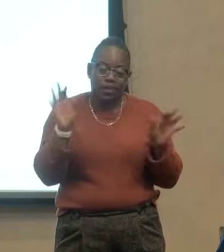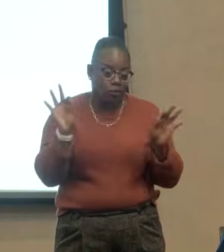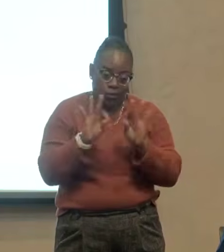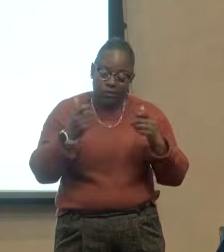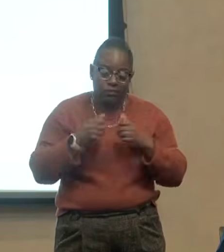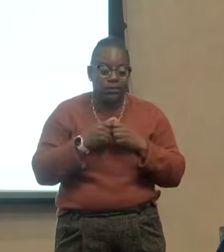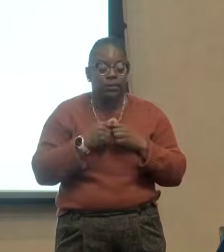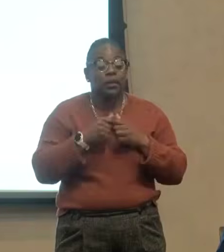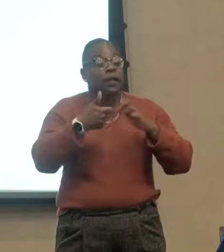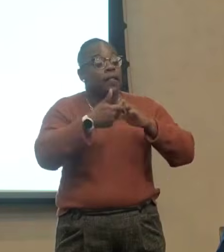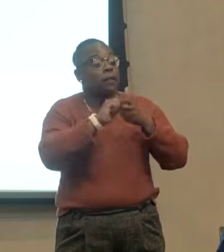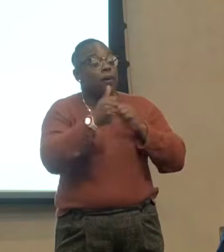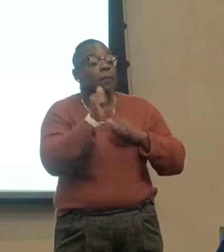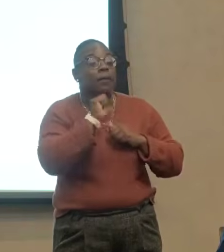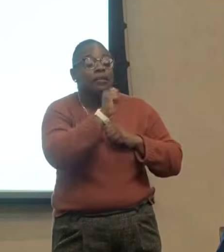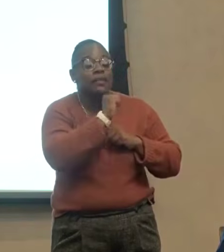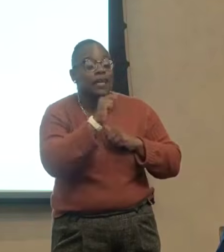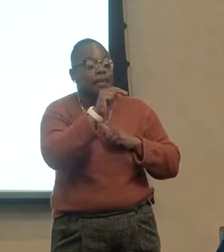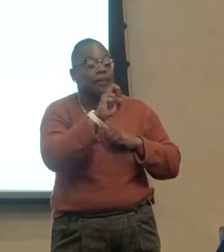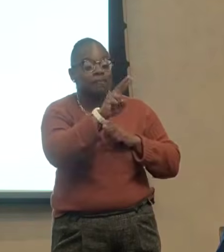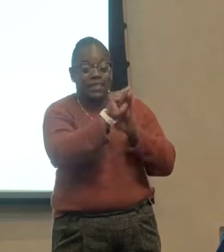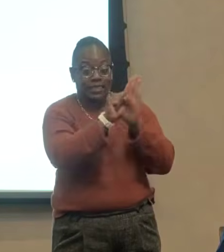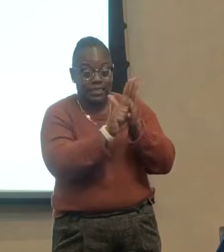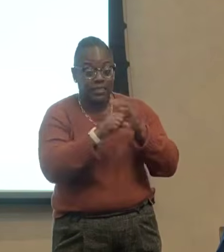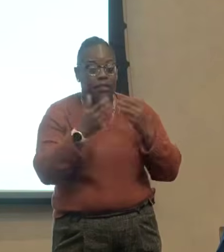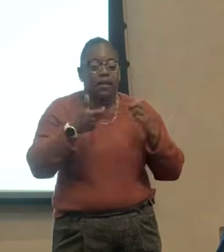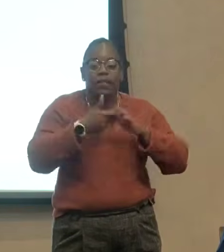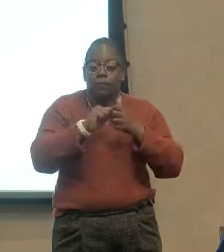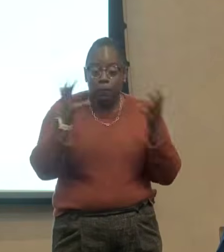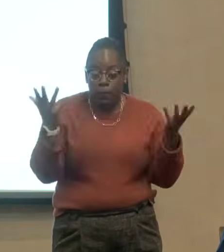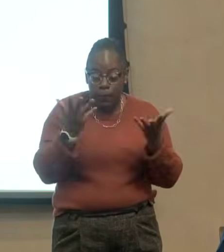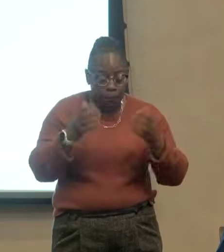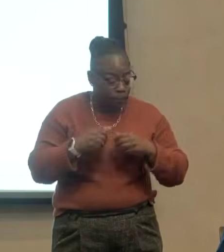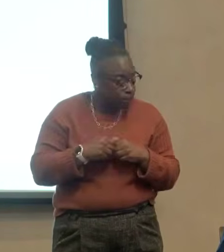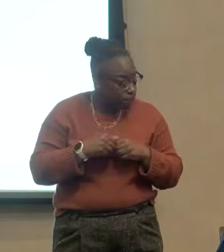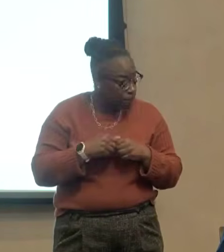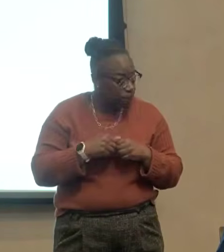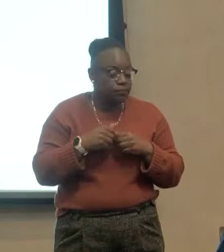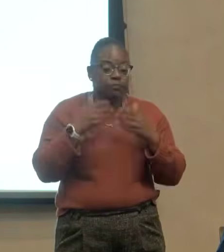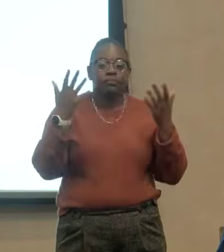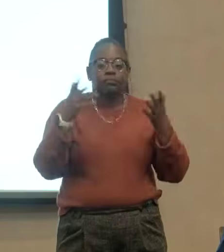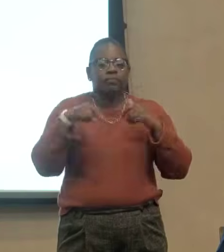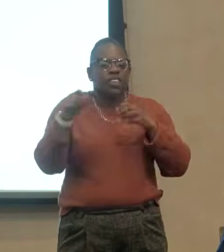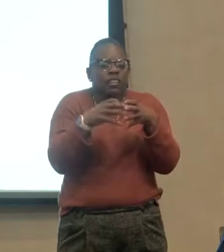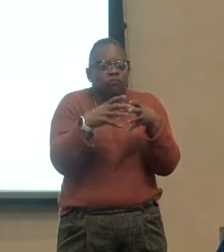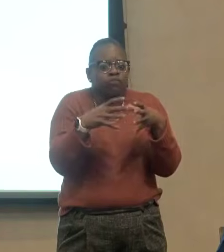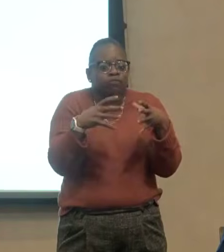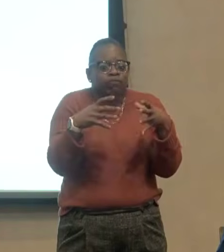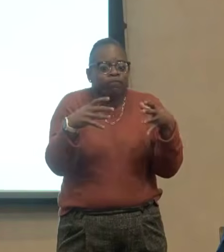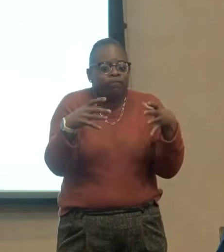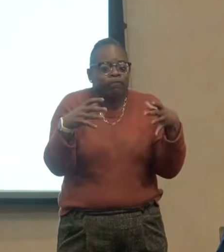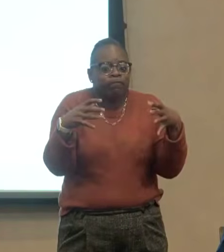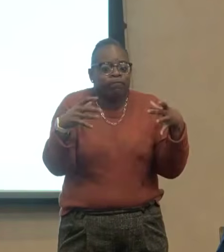The problem in Arizona and Nevada specifically is that they have grown to a tremendous